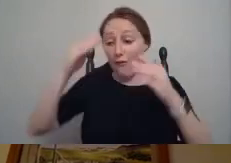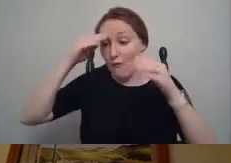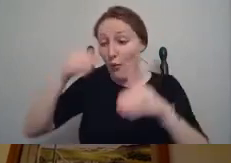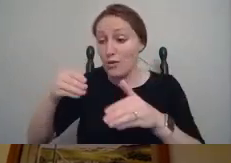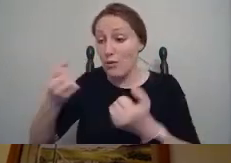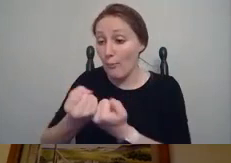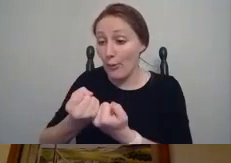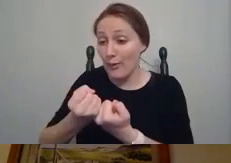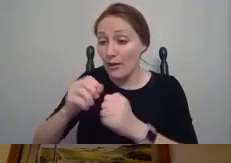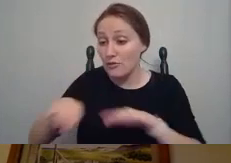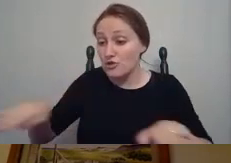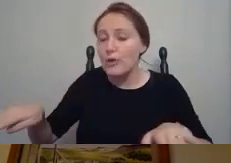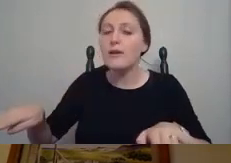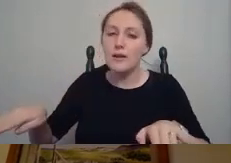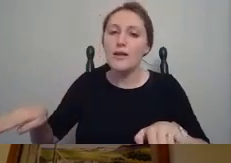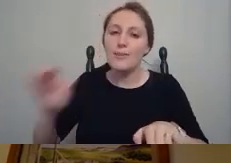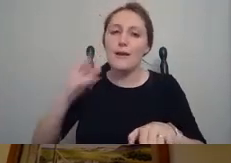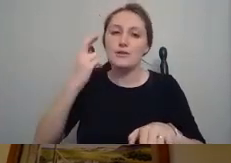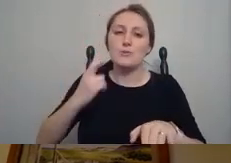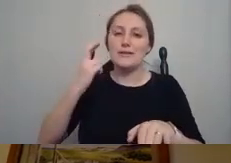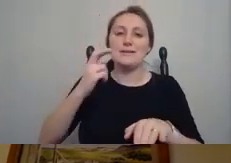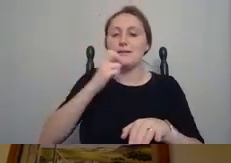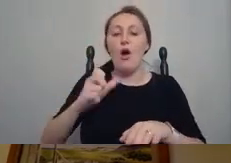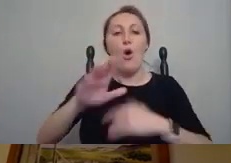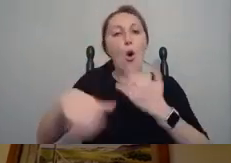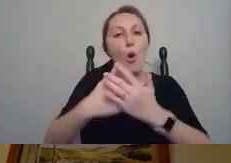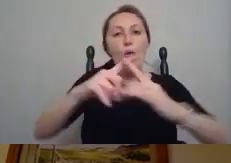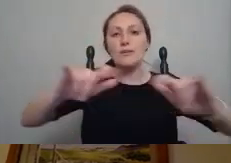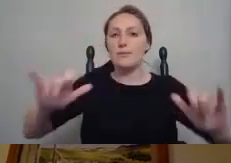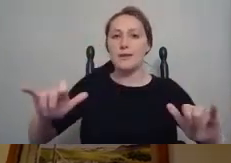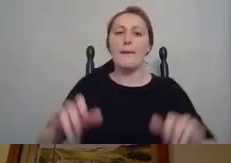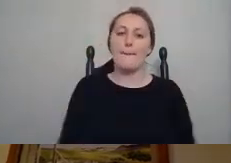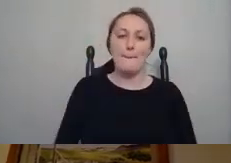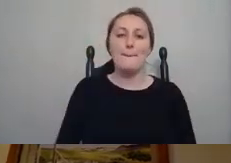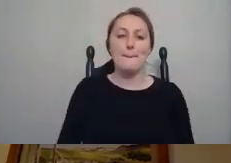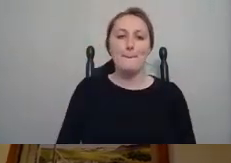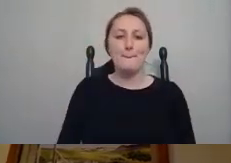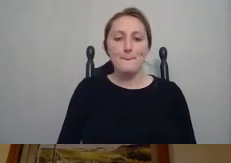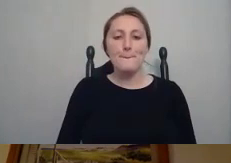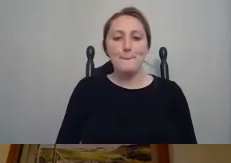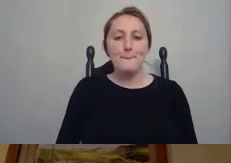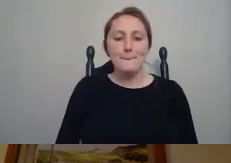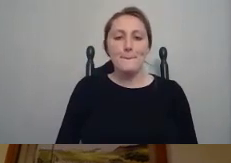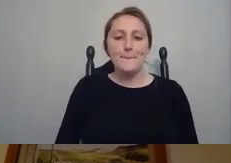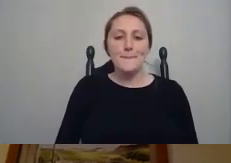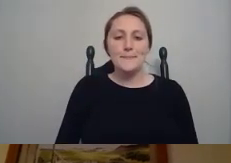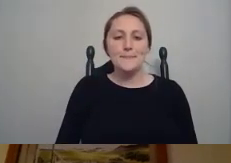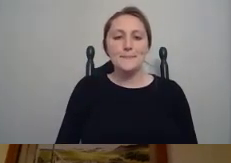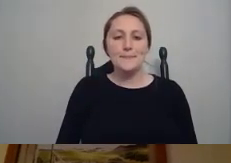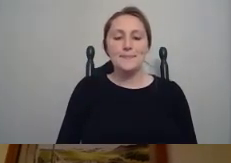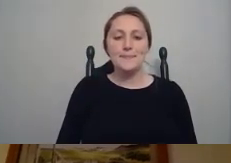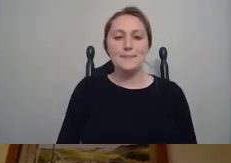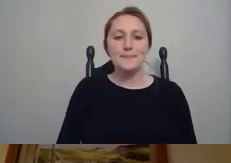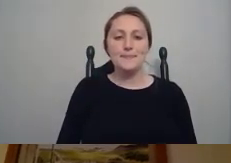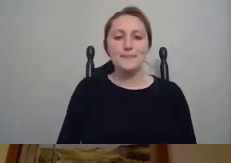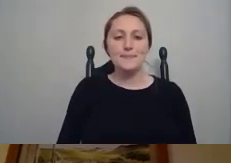learn. So that's why learning will be asynchronous, and that's a really important thing. Let me